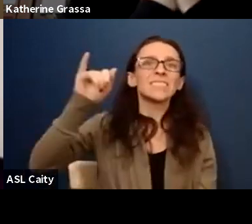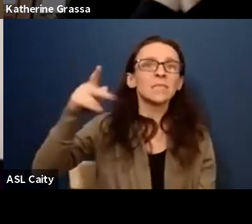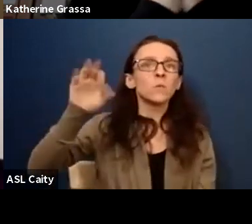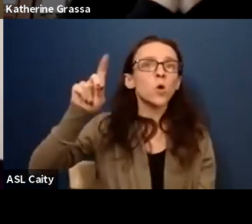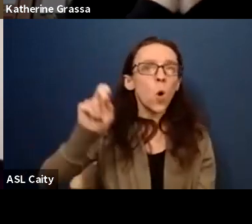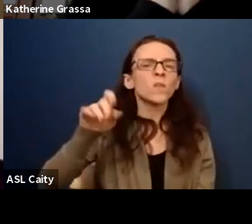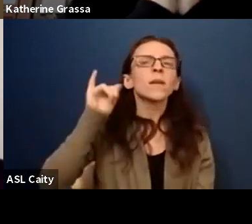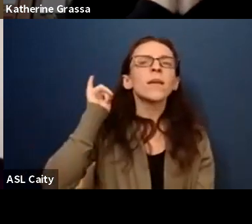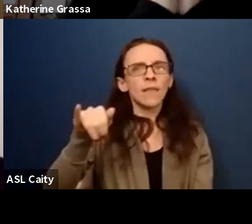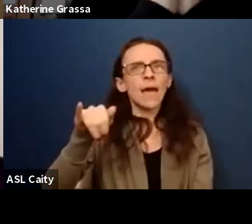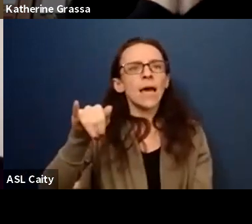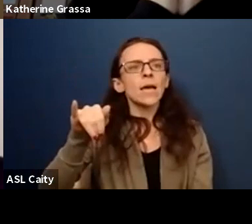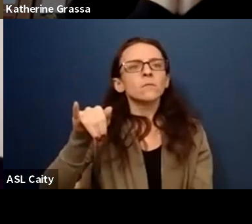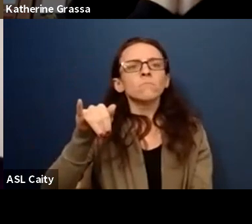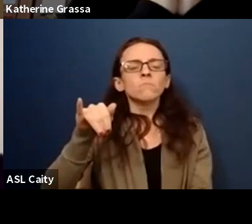increased